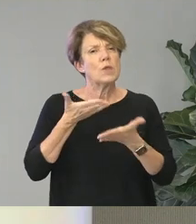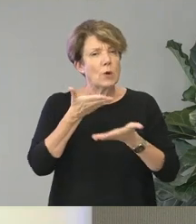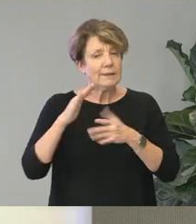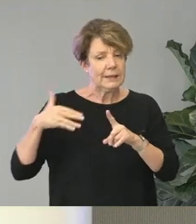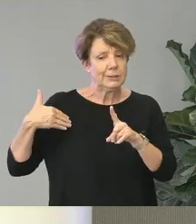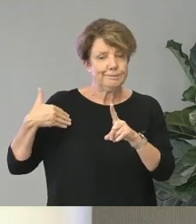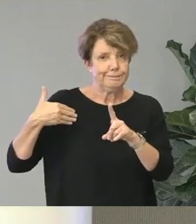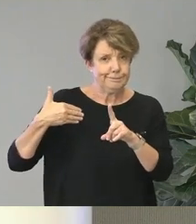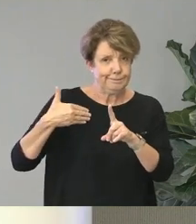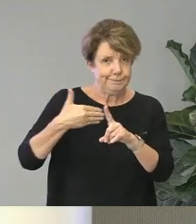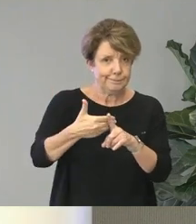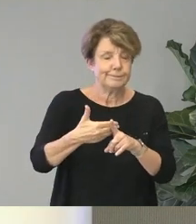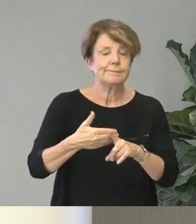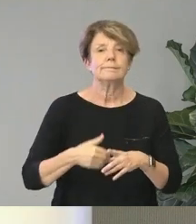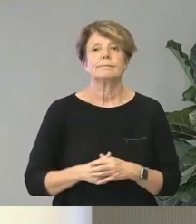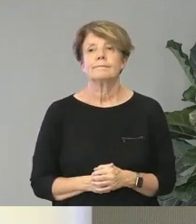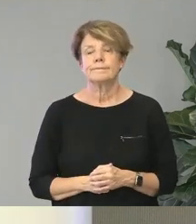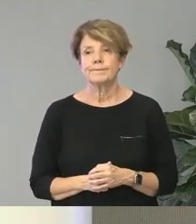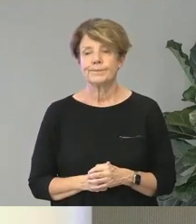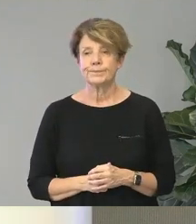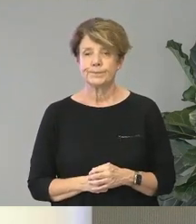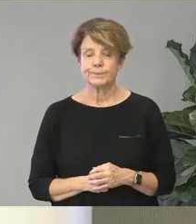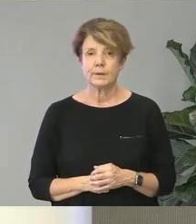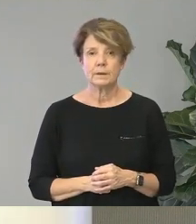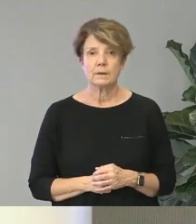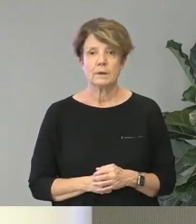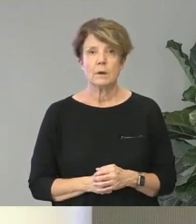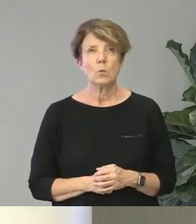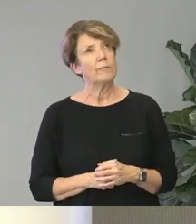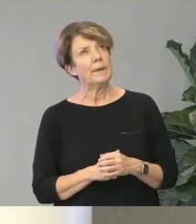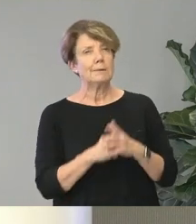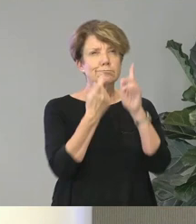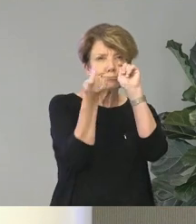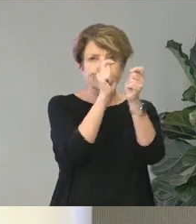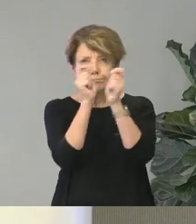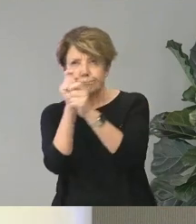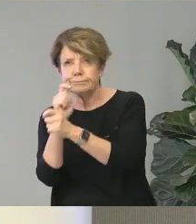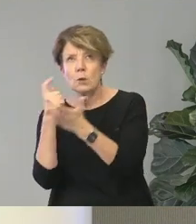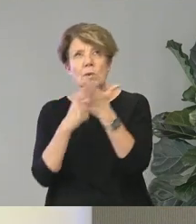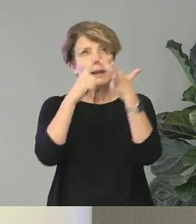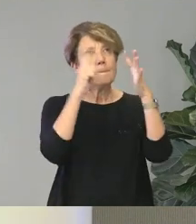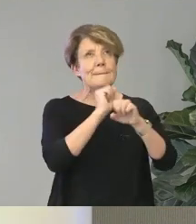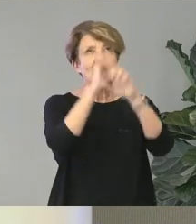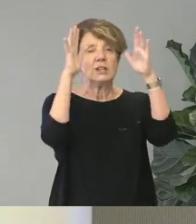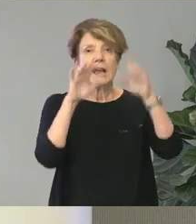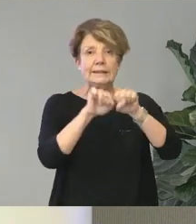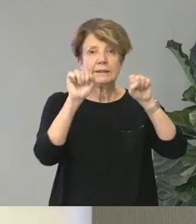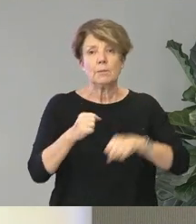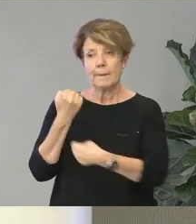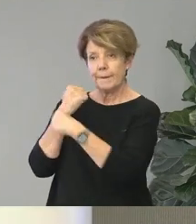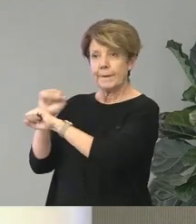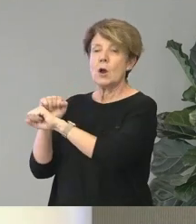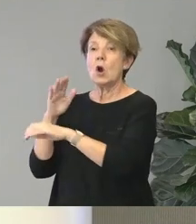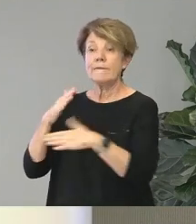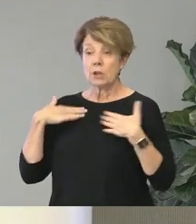the years in between, we have been reimagining our system of protection of human rights and